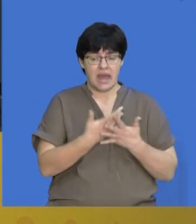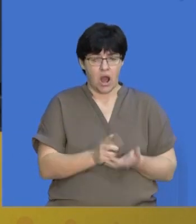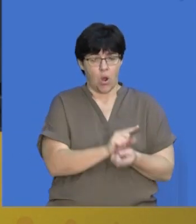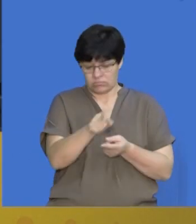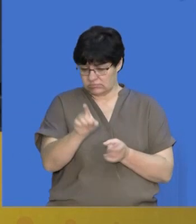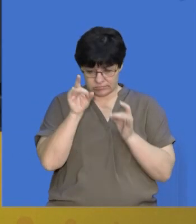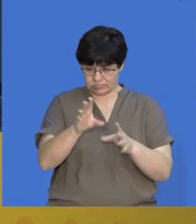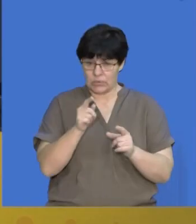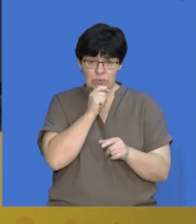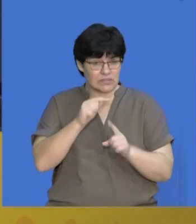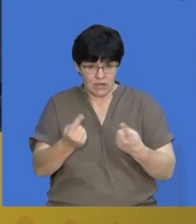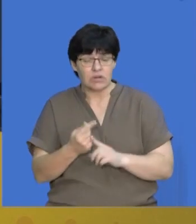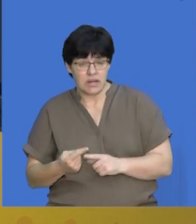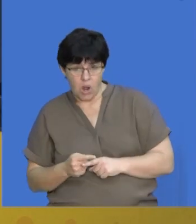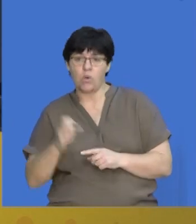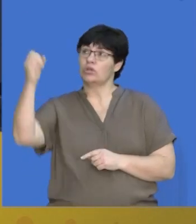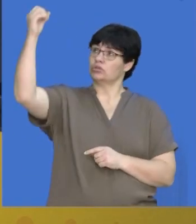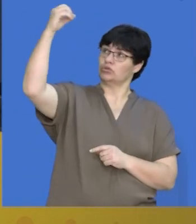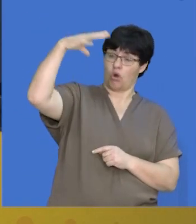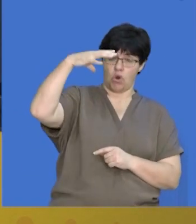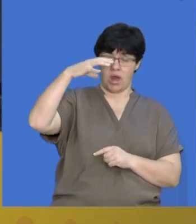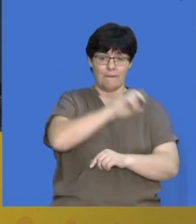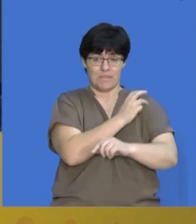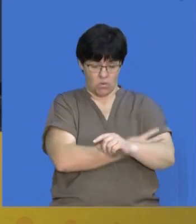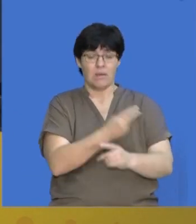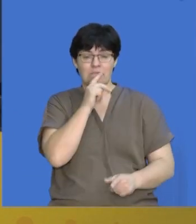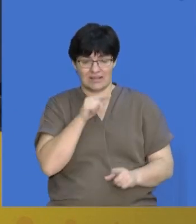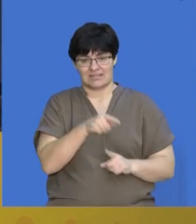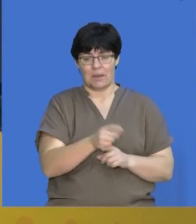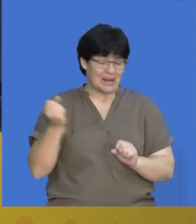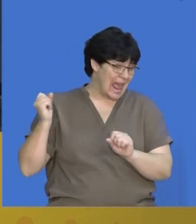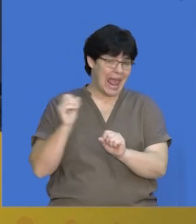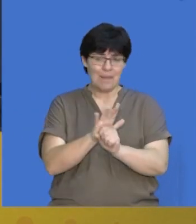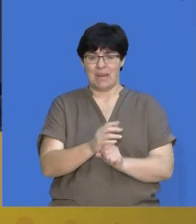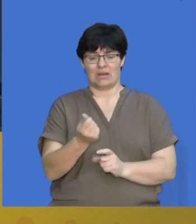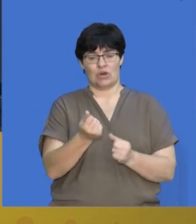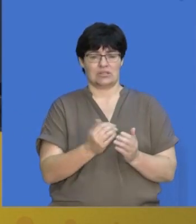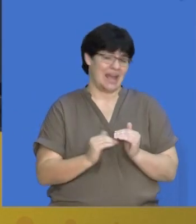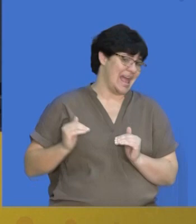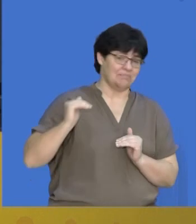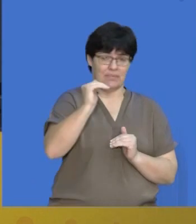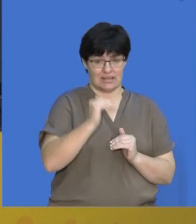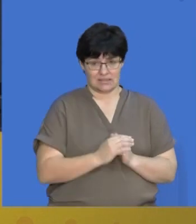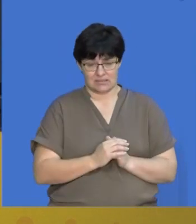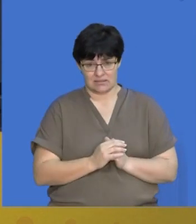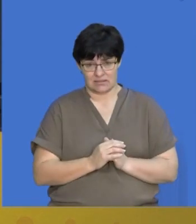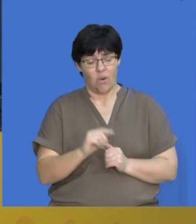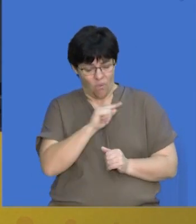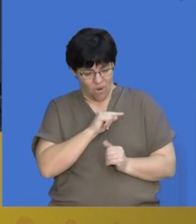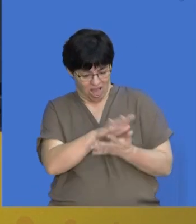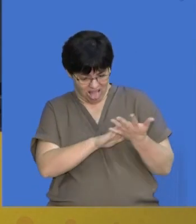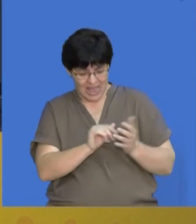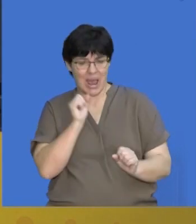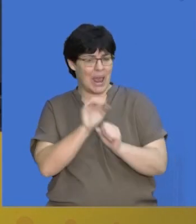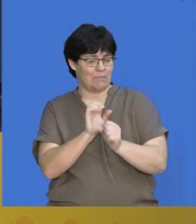power. Can you see the impact of a Vaal River that is polluted? It has ramifications, it has impacts beyond. So